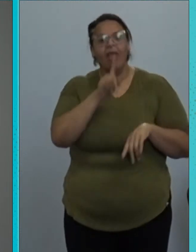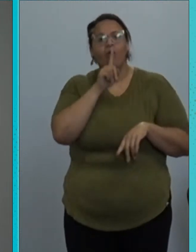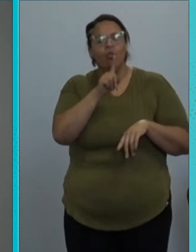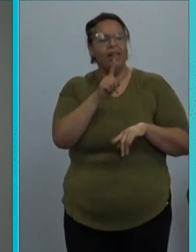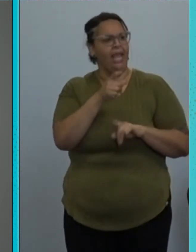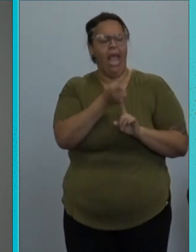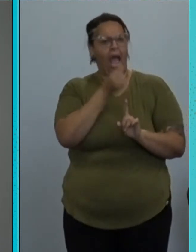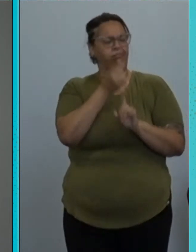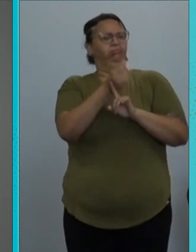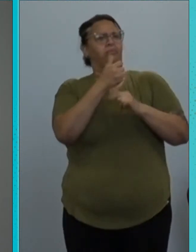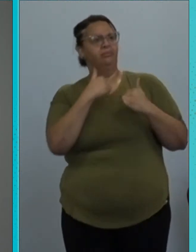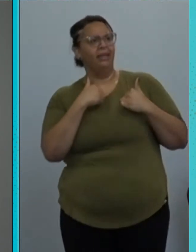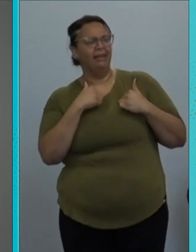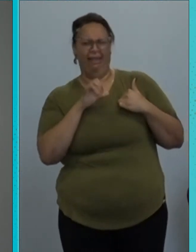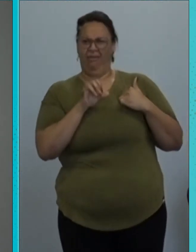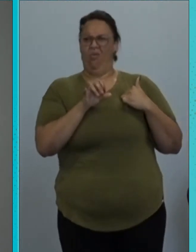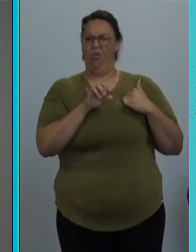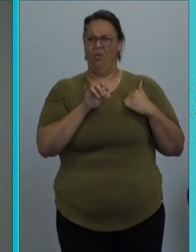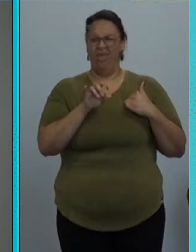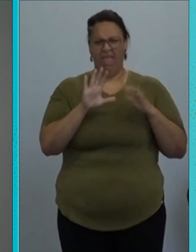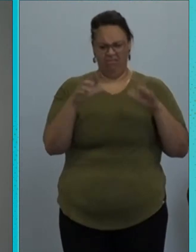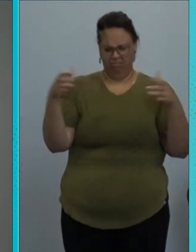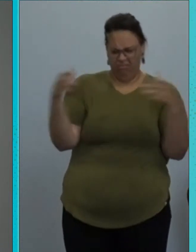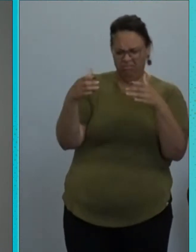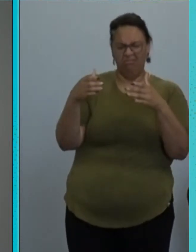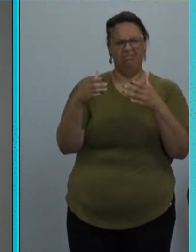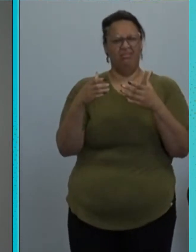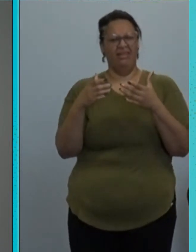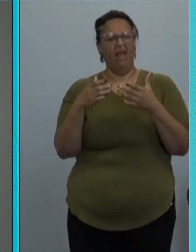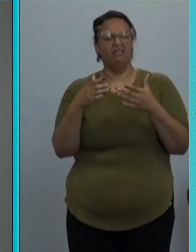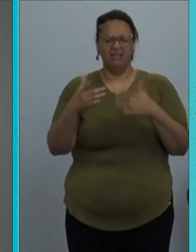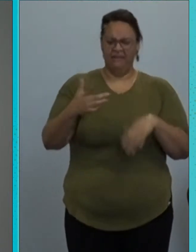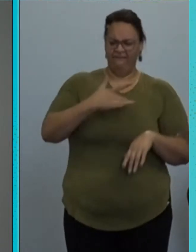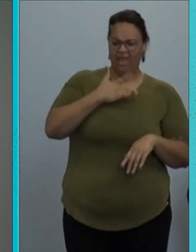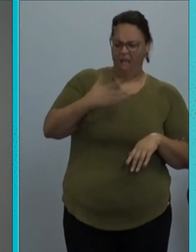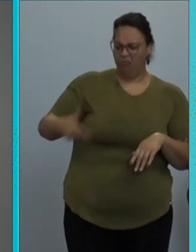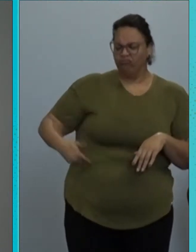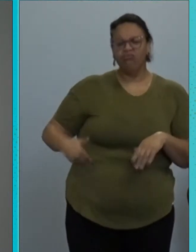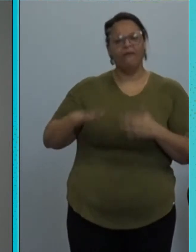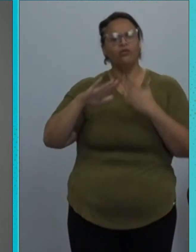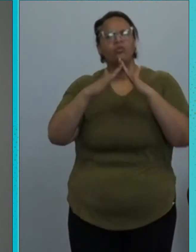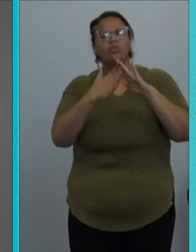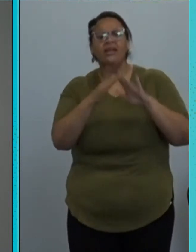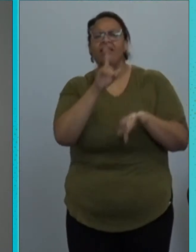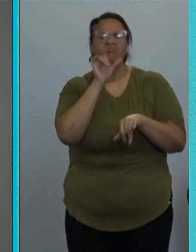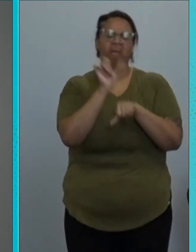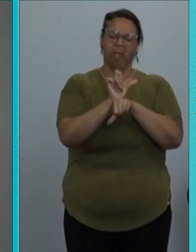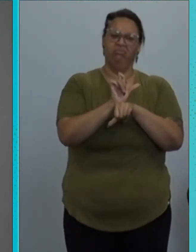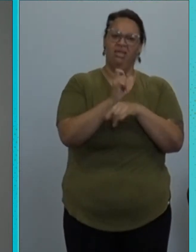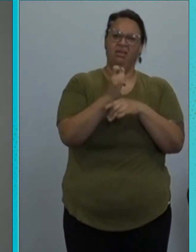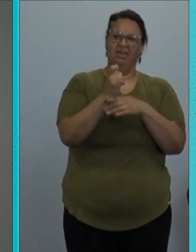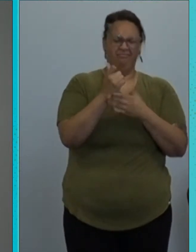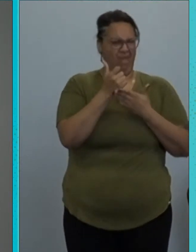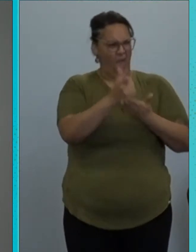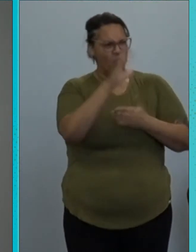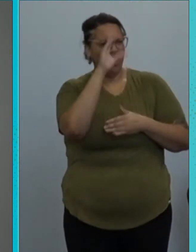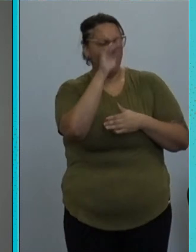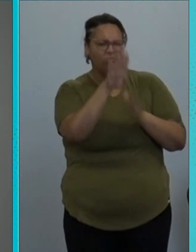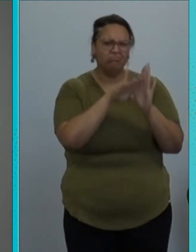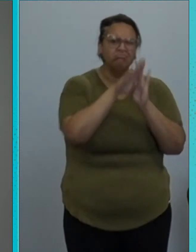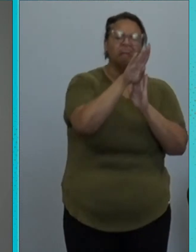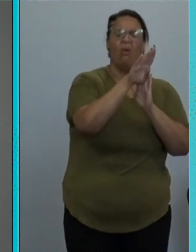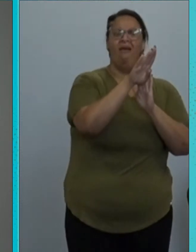it was this togetherness, this sense of community that really helped them thrive